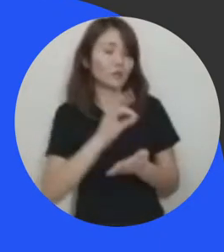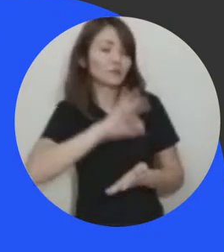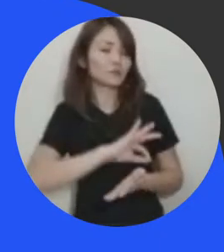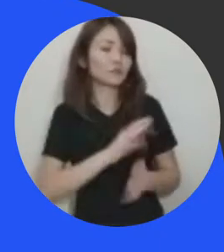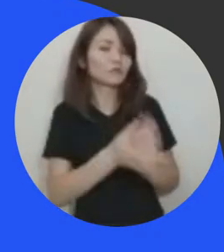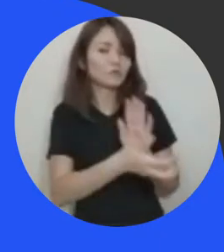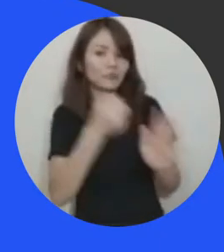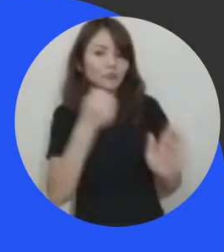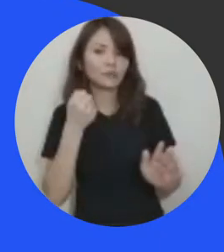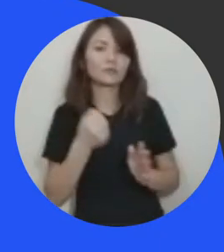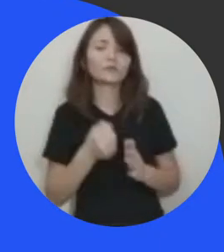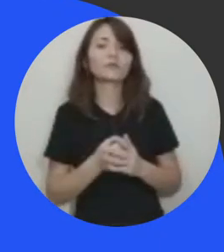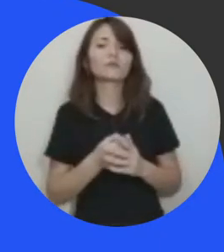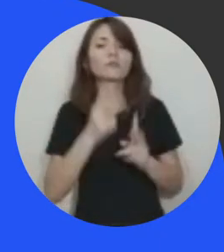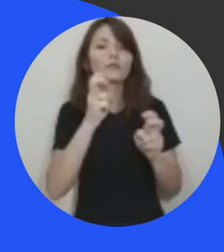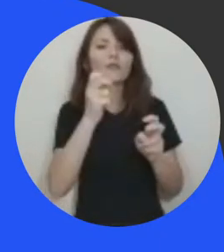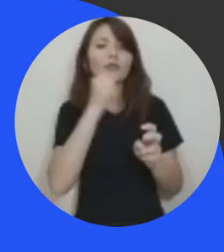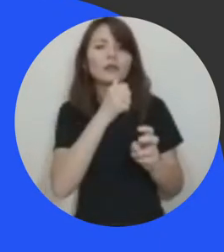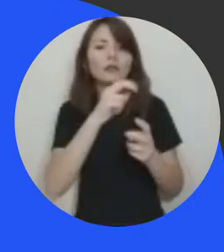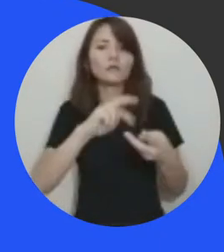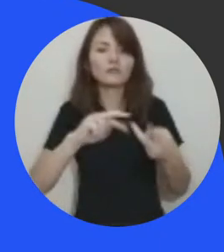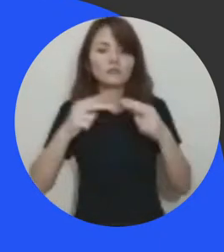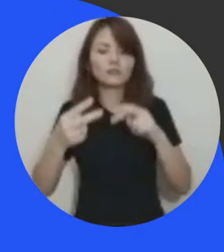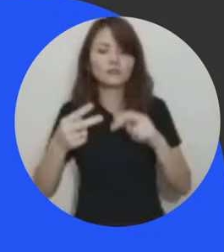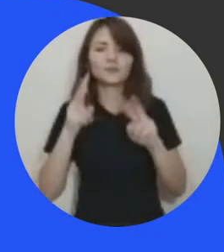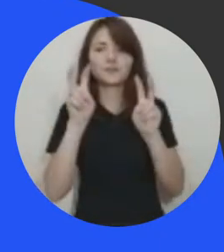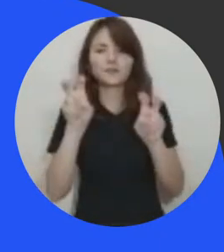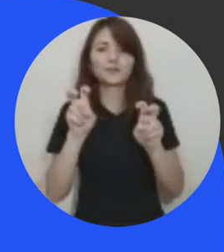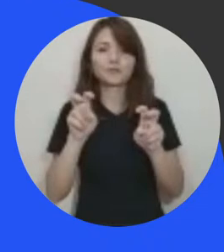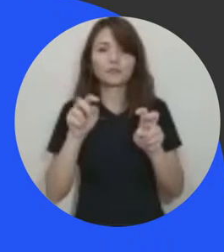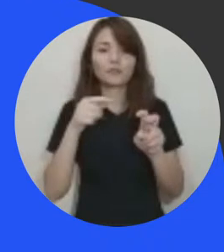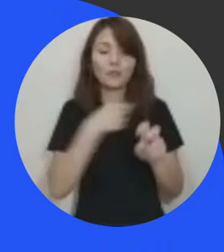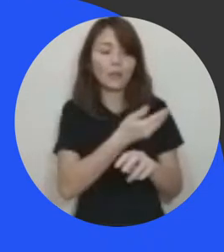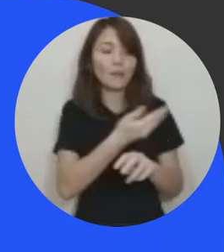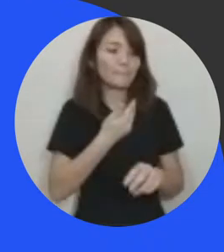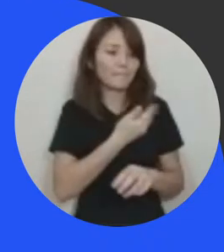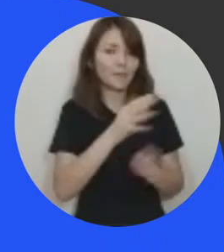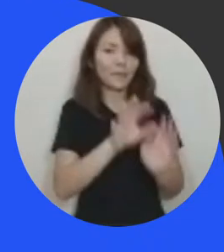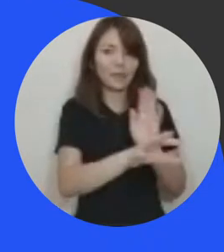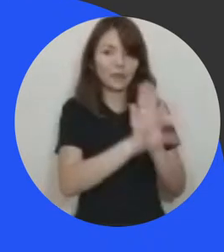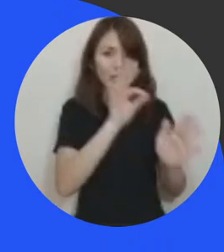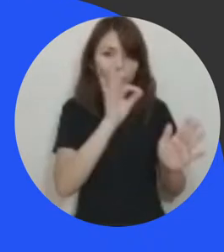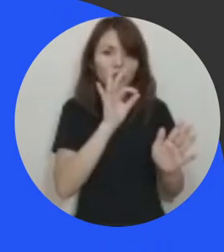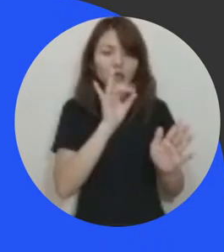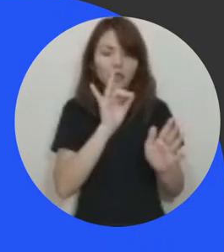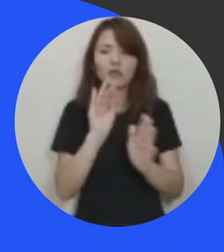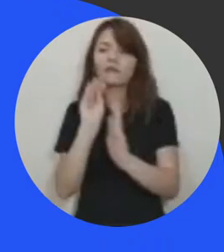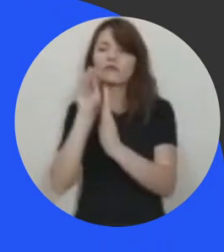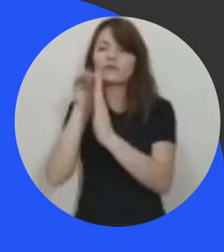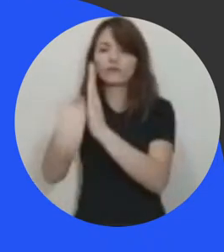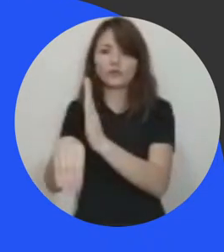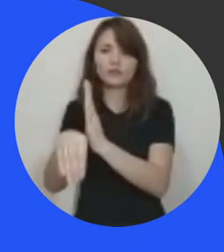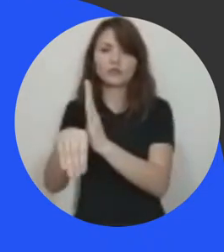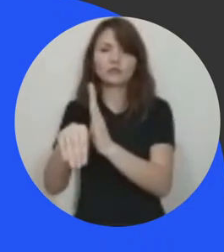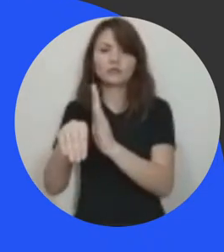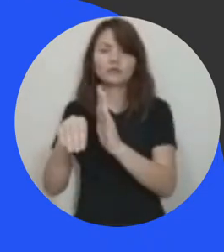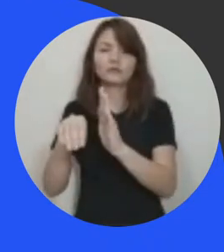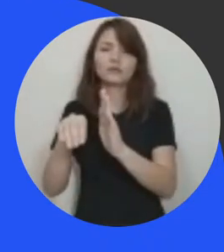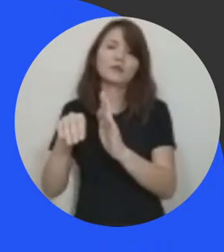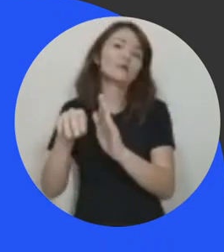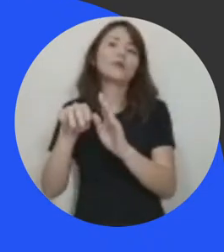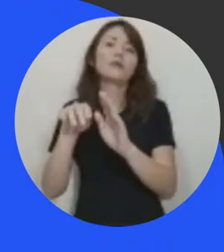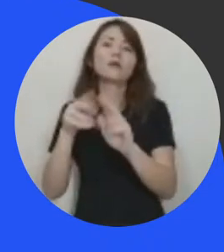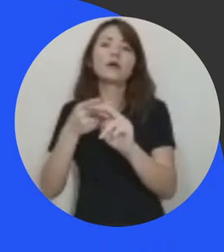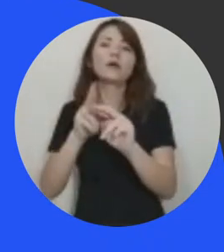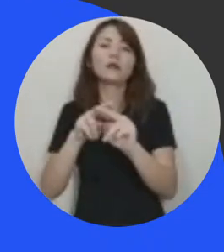device that we can jet the nucleic acids from a sample into. And that device will